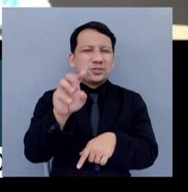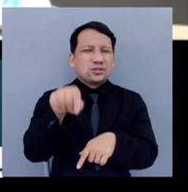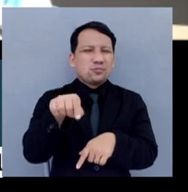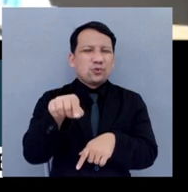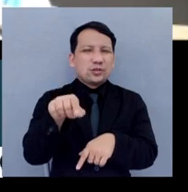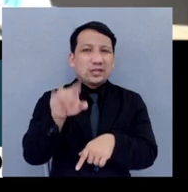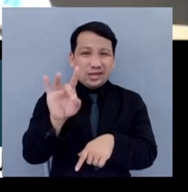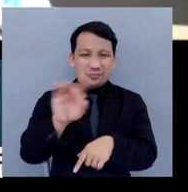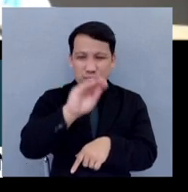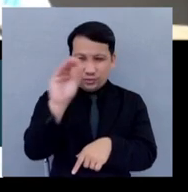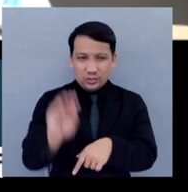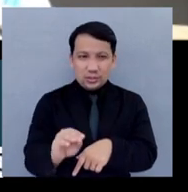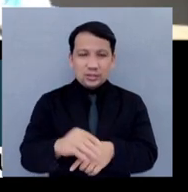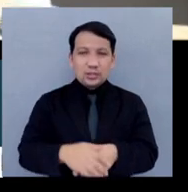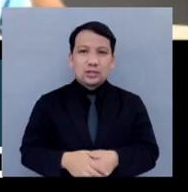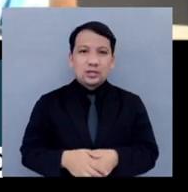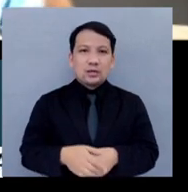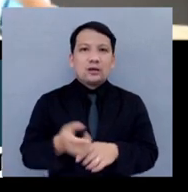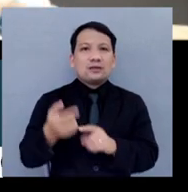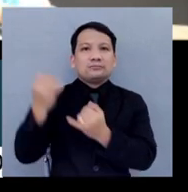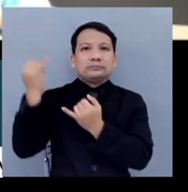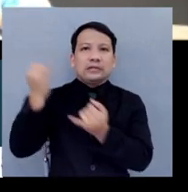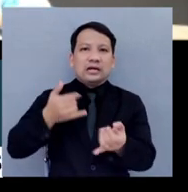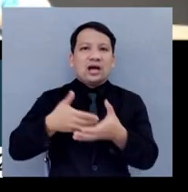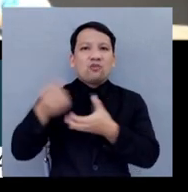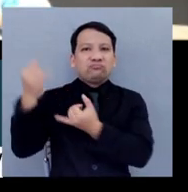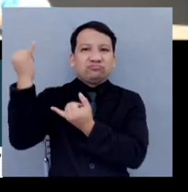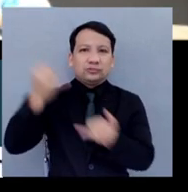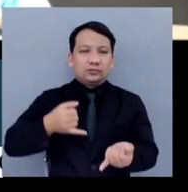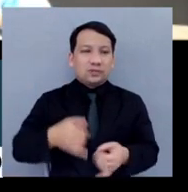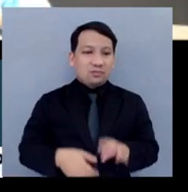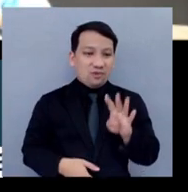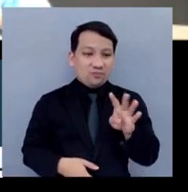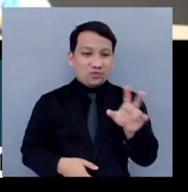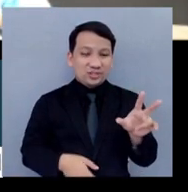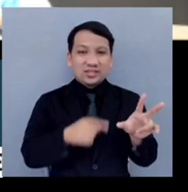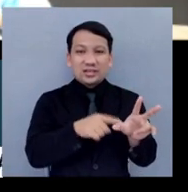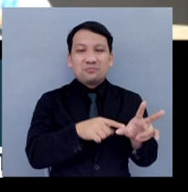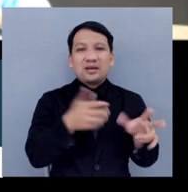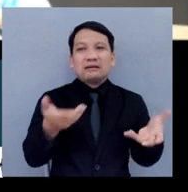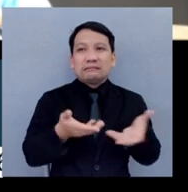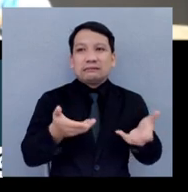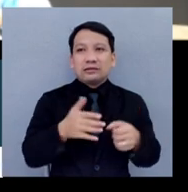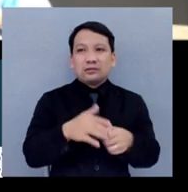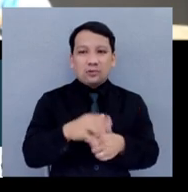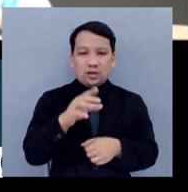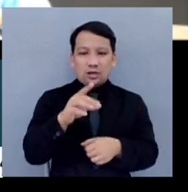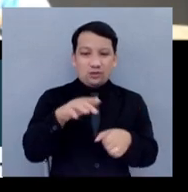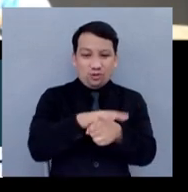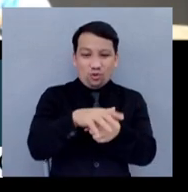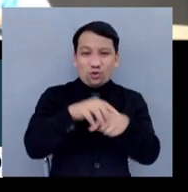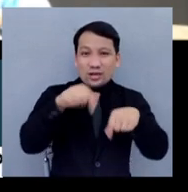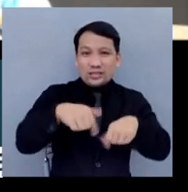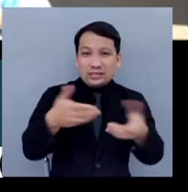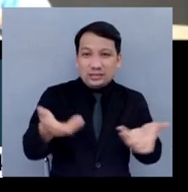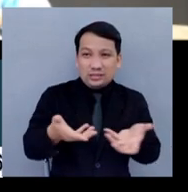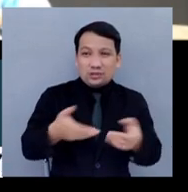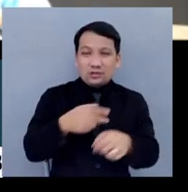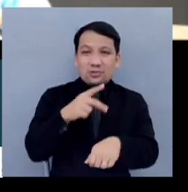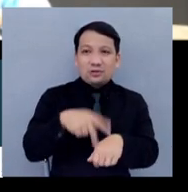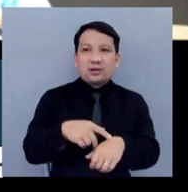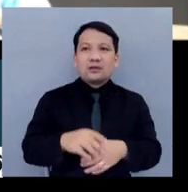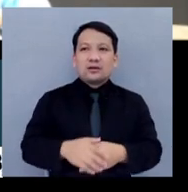56.8% imported, as against only 43% domestic or indigenous.